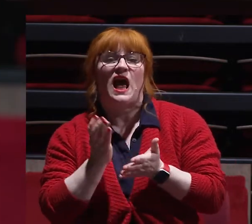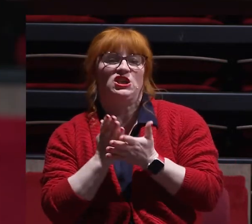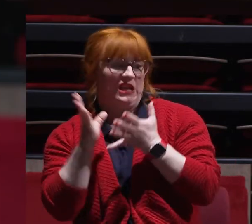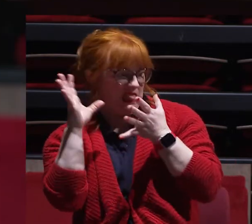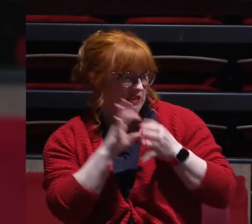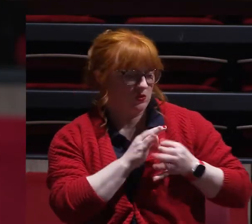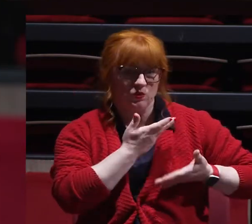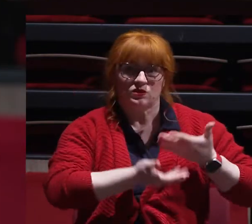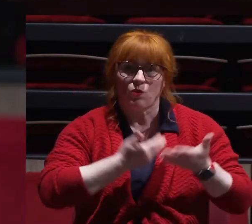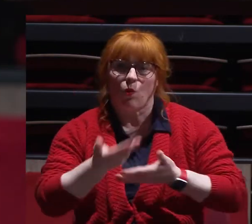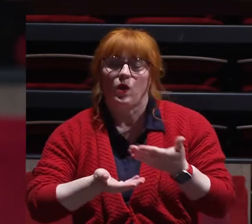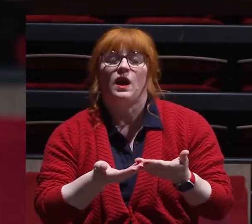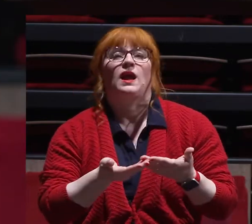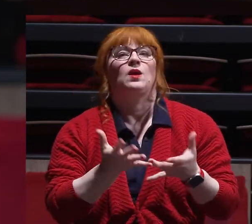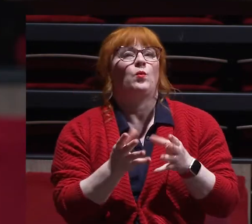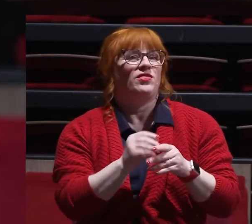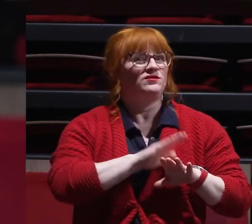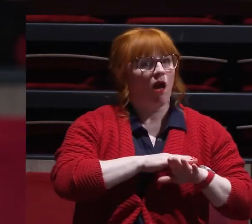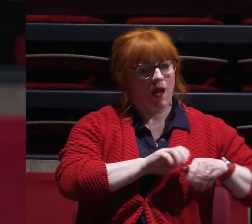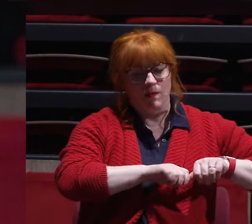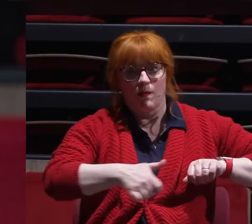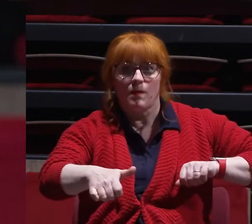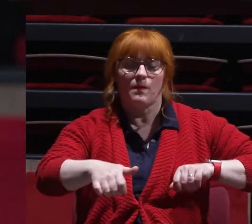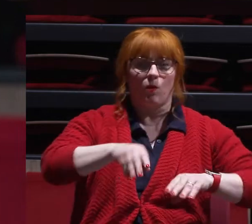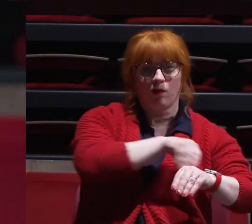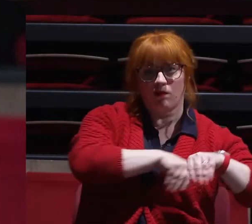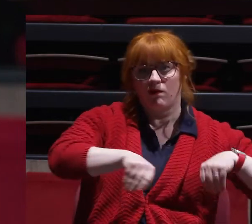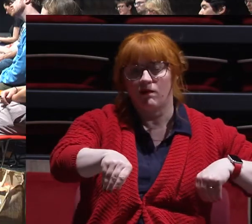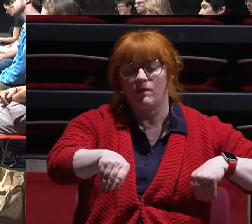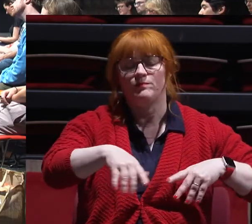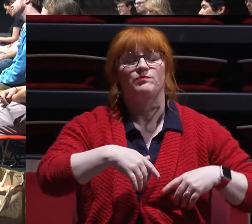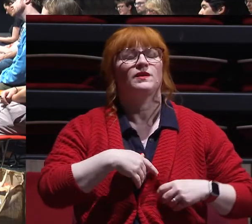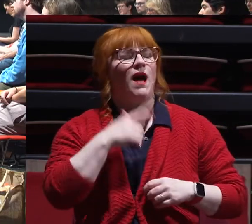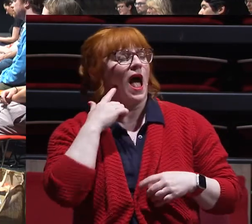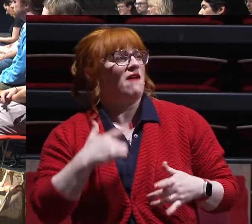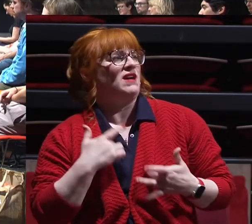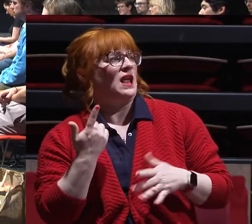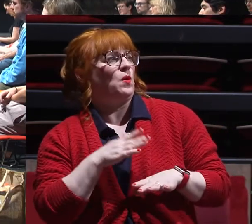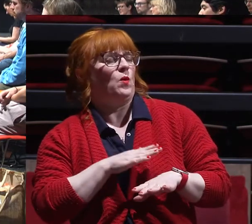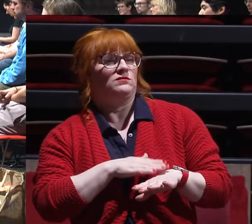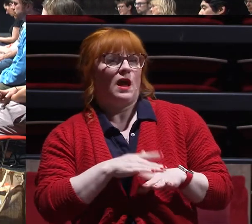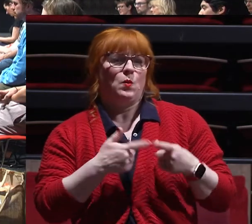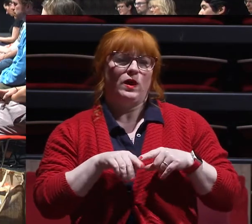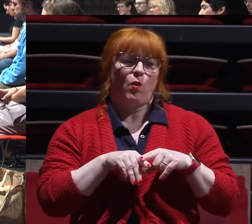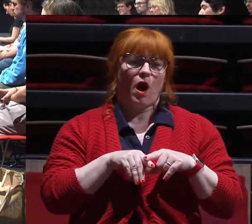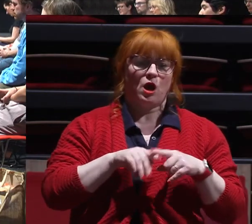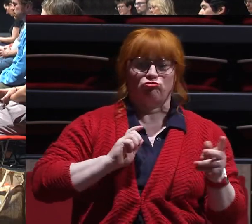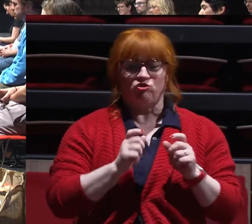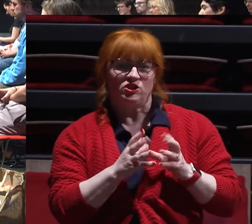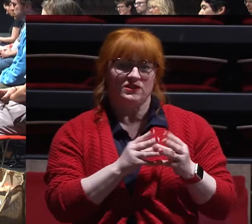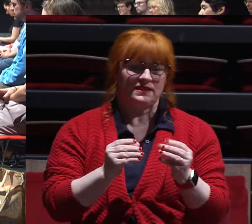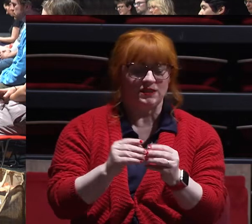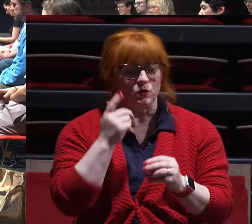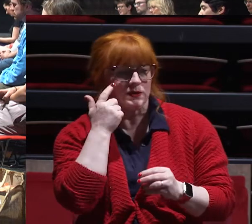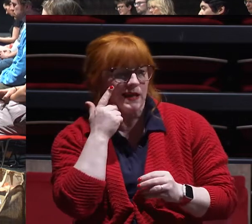in redrafting impact on the narrative, either later or earlier. It felt like there was one point where we were it